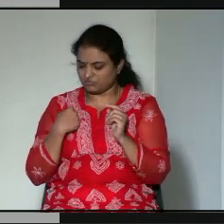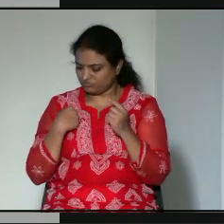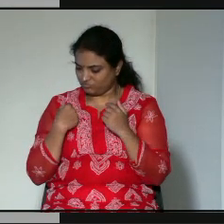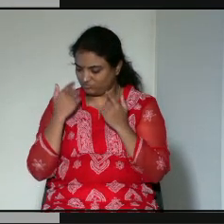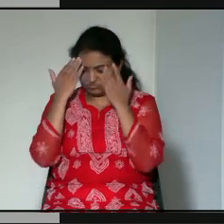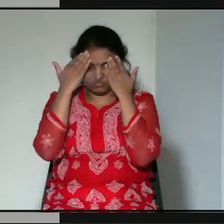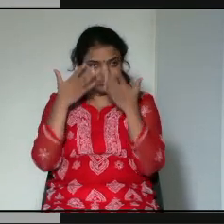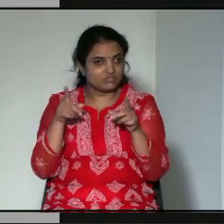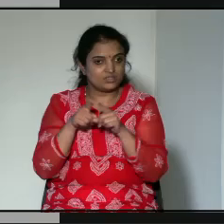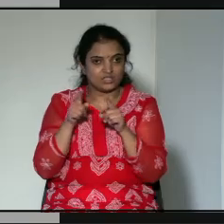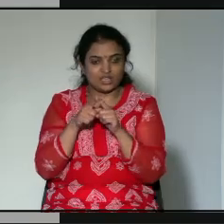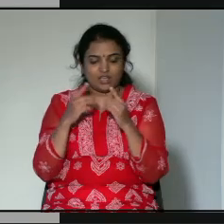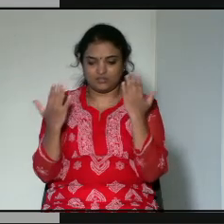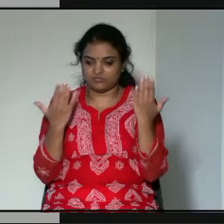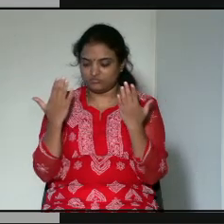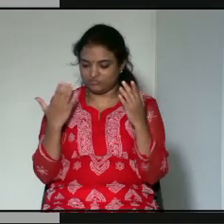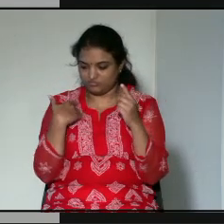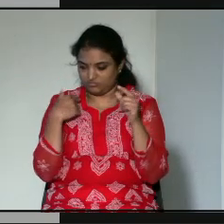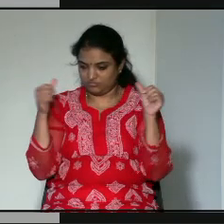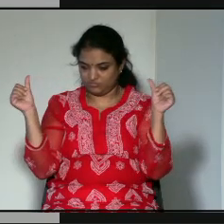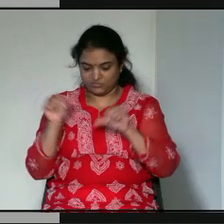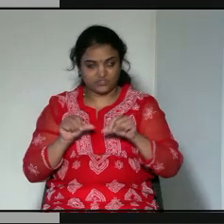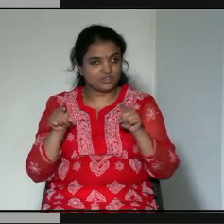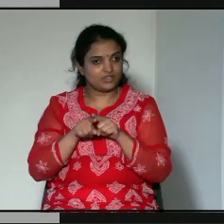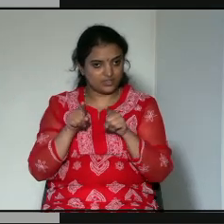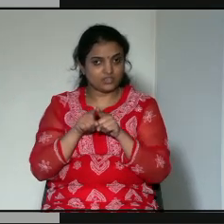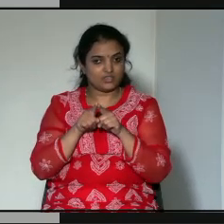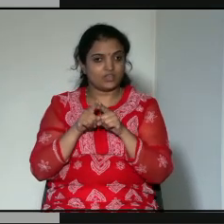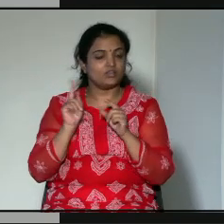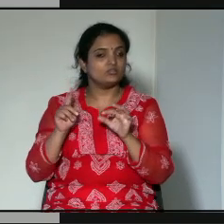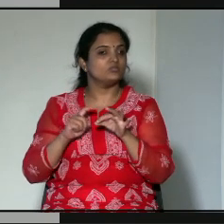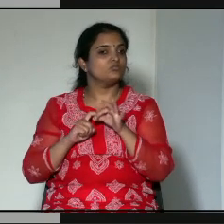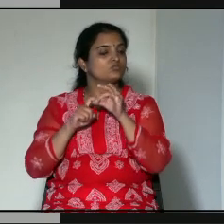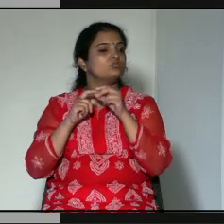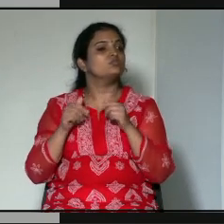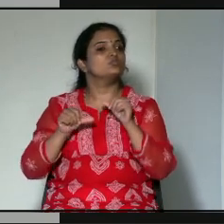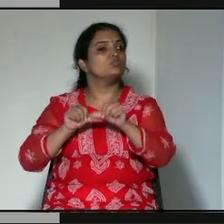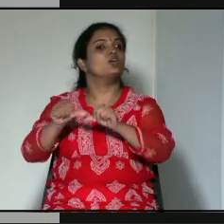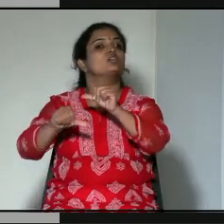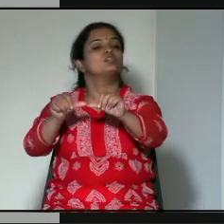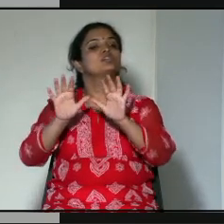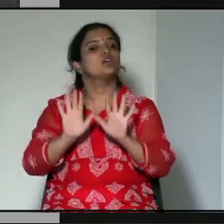control, even though I fully comprehend the precarity of the process."